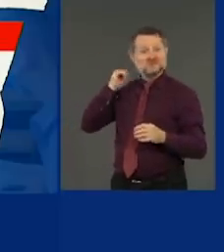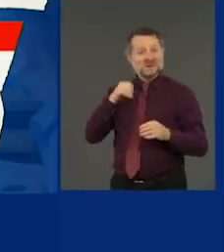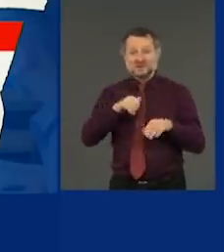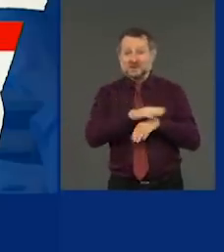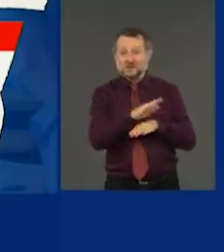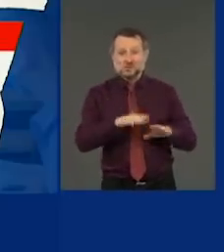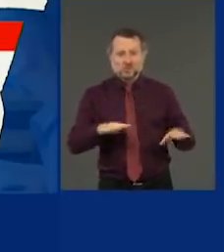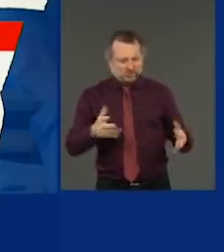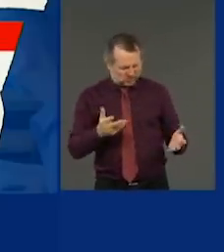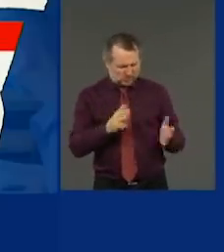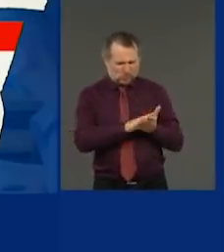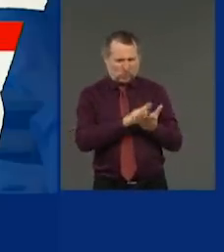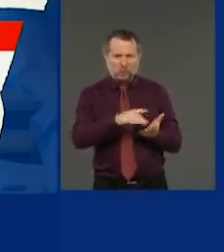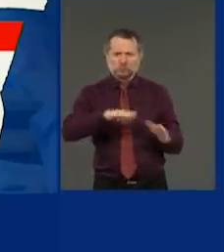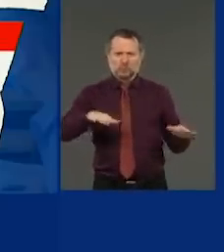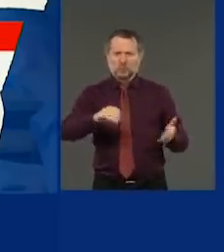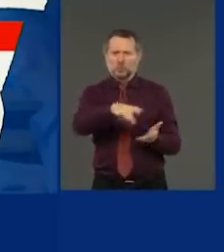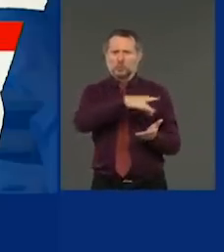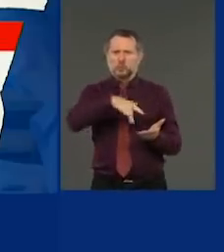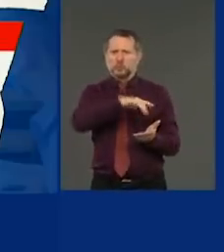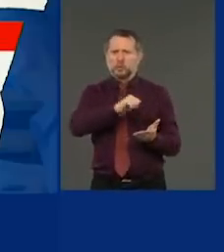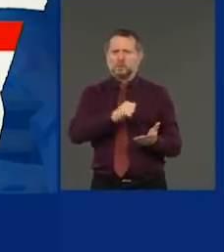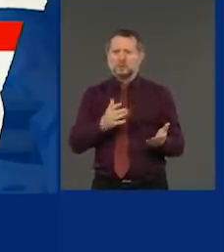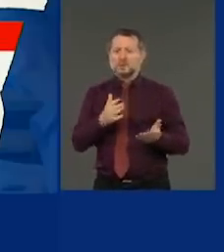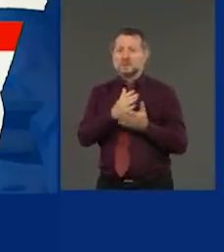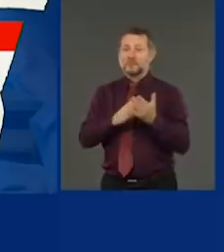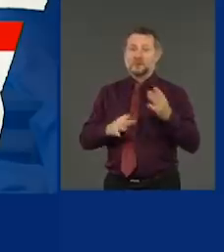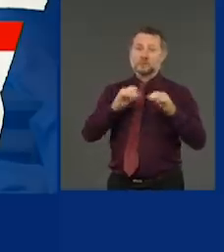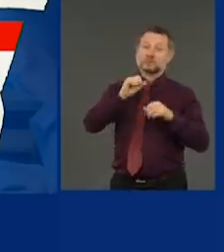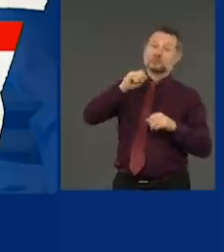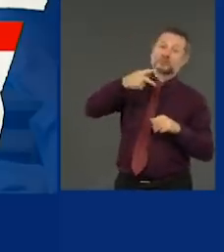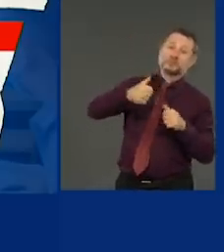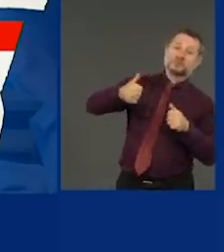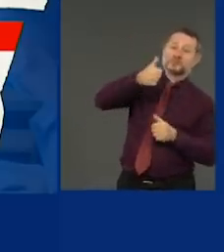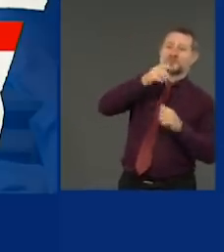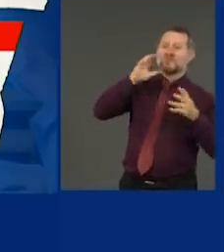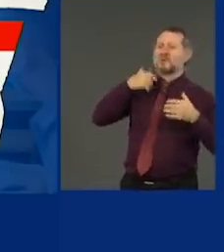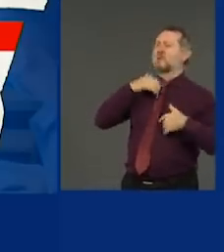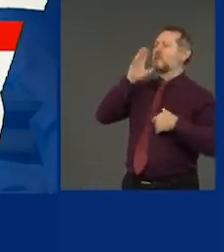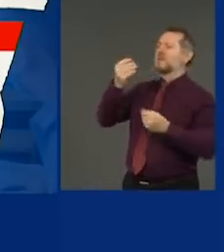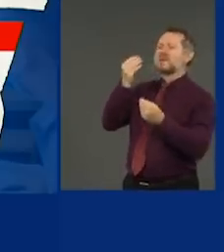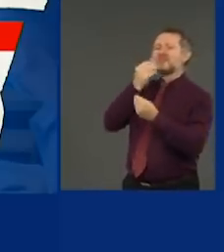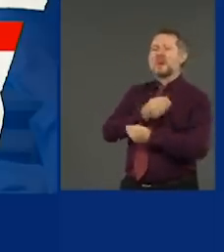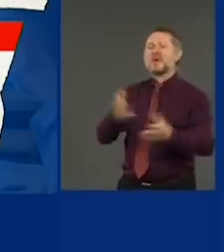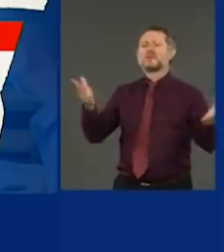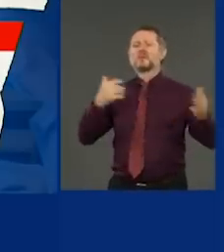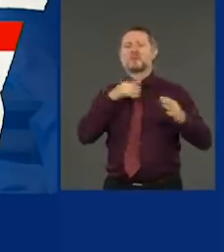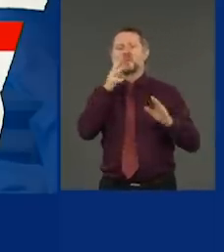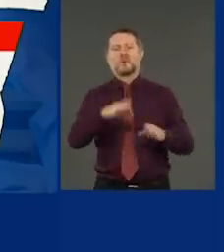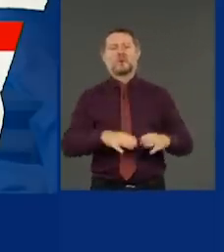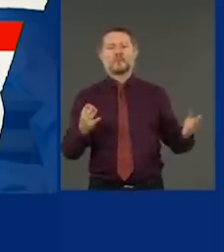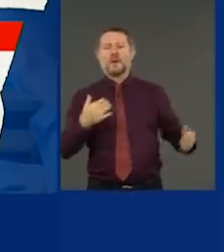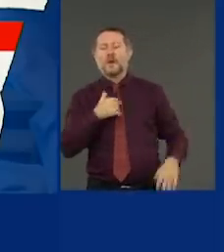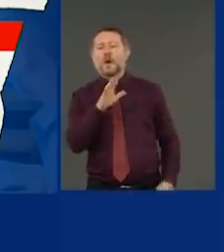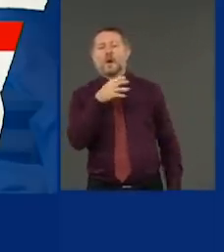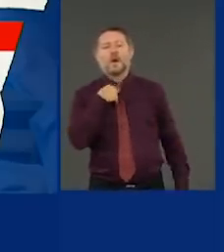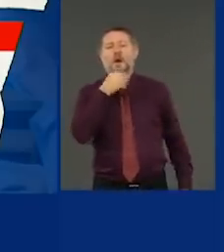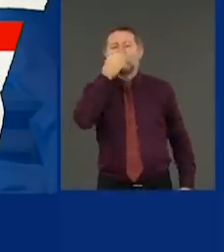school districts, well, we're going to announce that the schools are open. I don't care what you announce. If a parent is not going to send